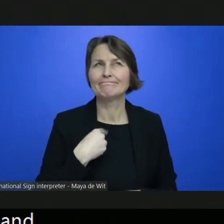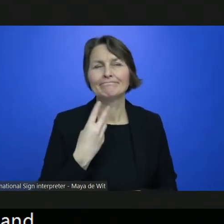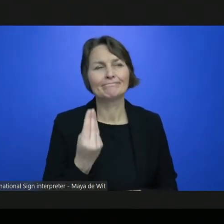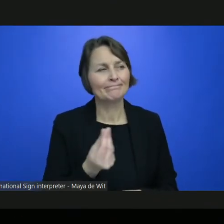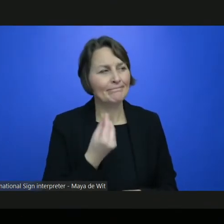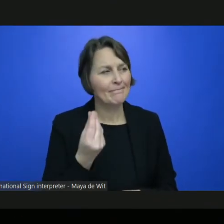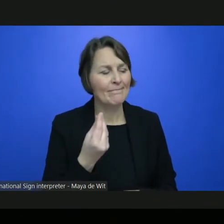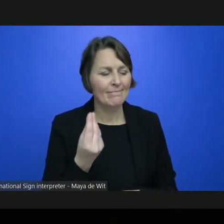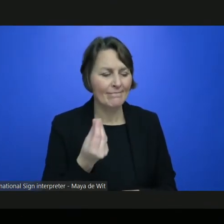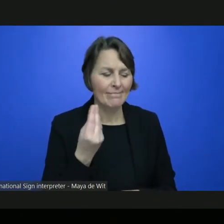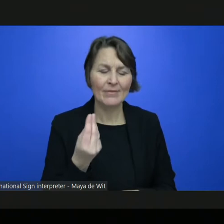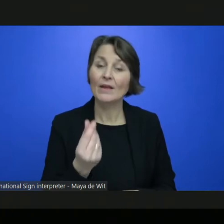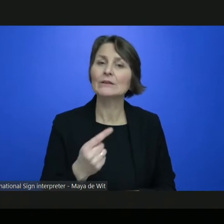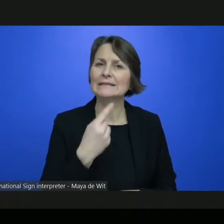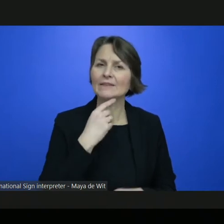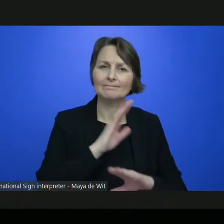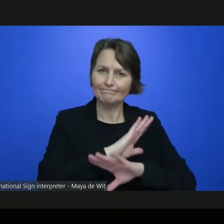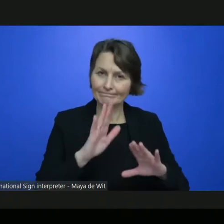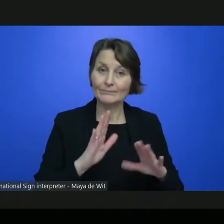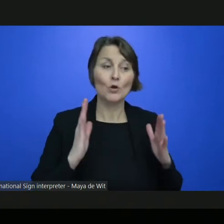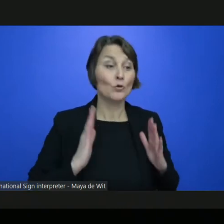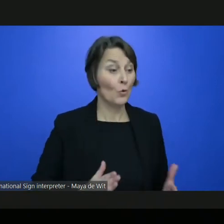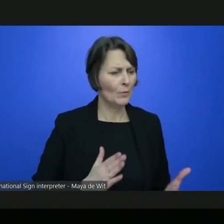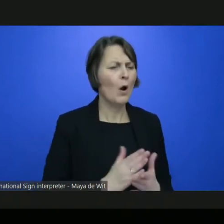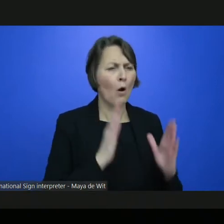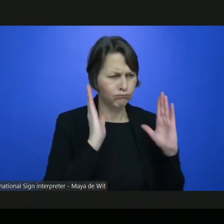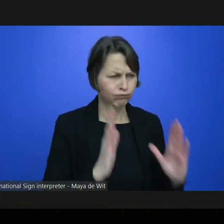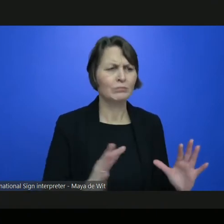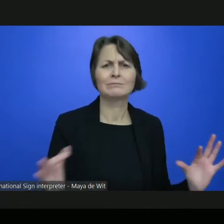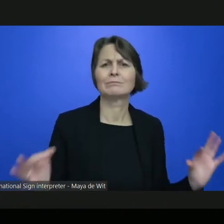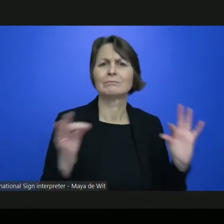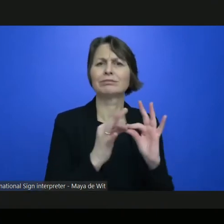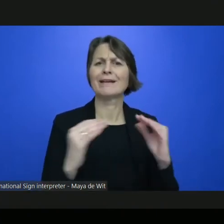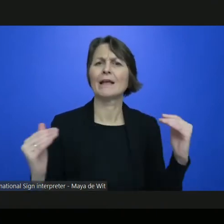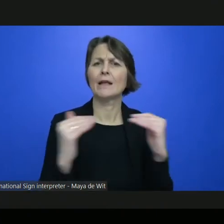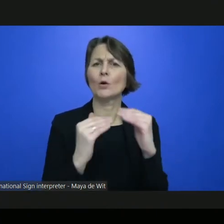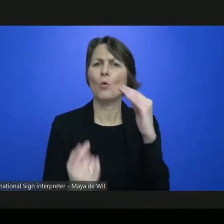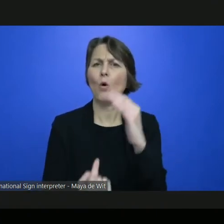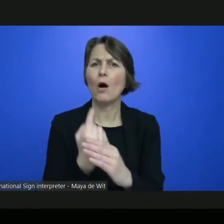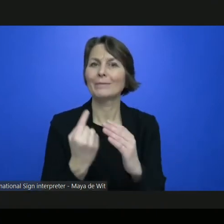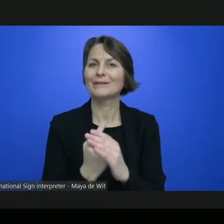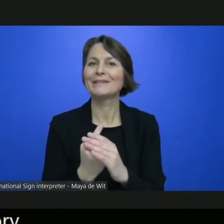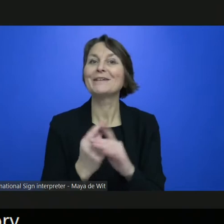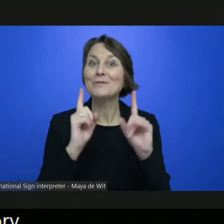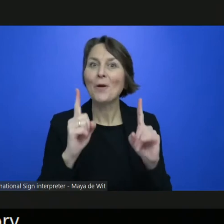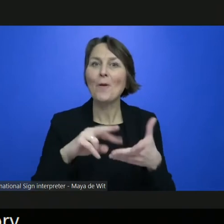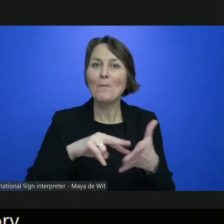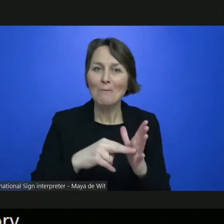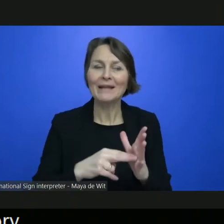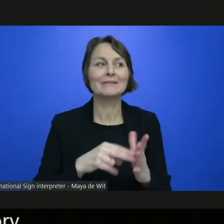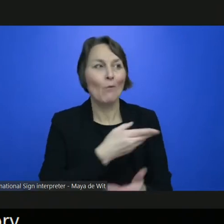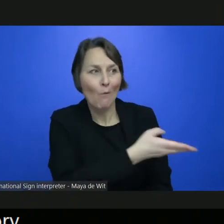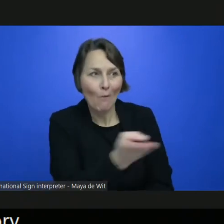the human rights equal opportunities related regulatory environment, but consumer protection. I would certainly argue